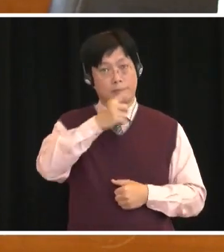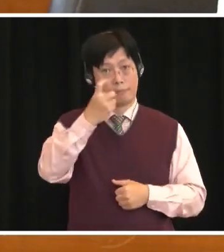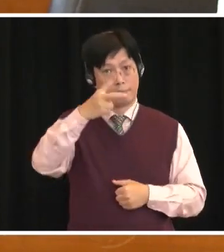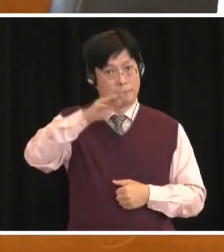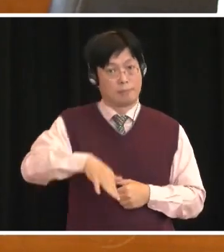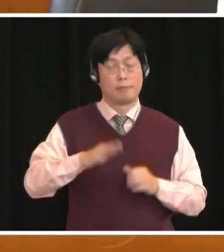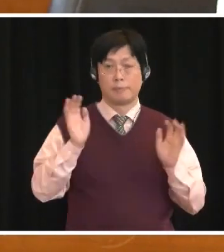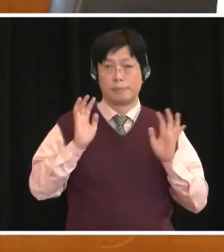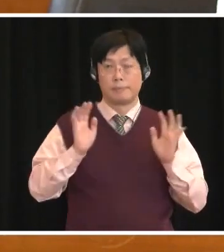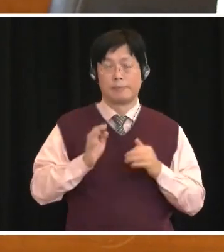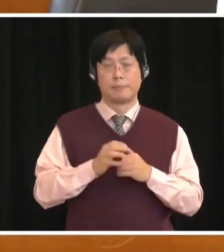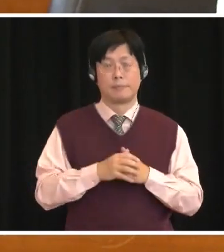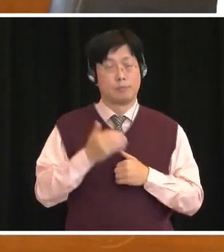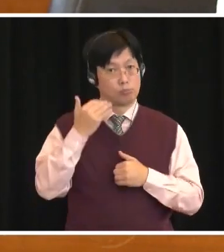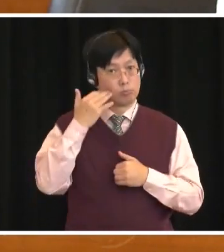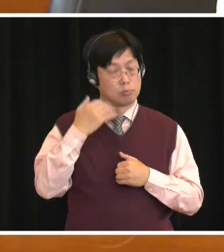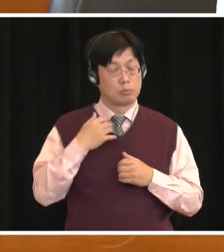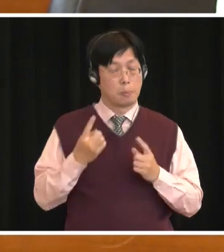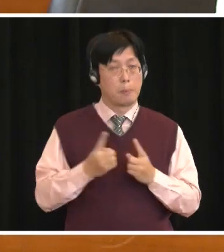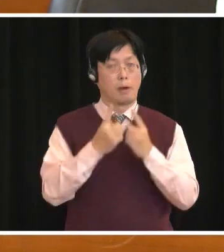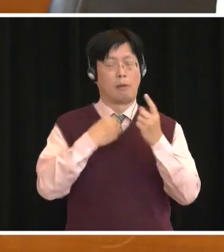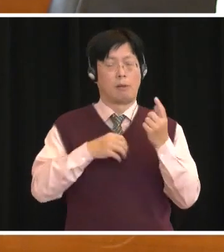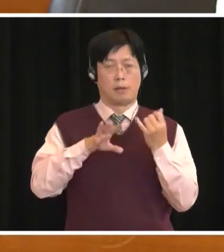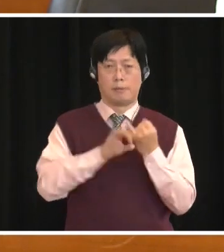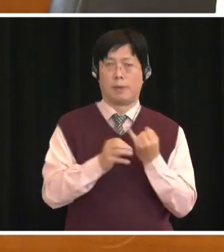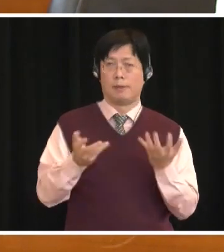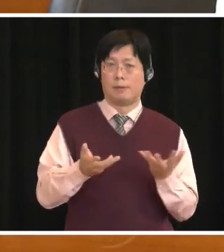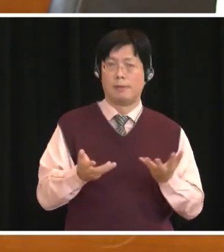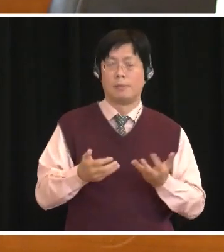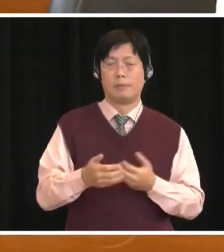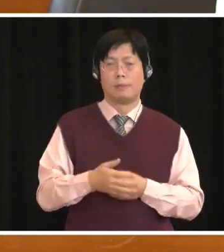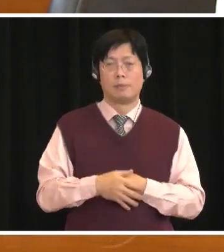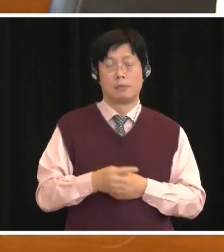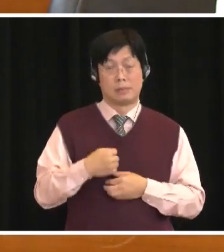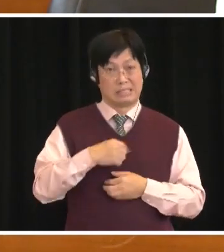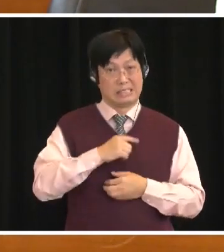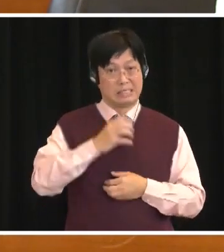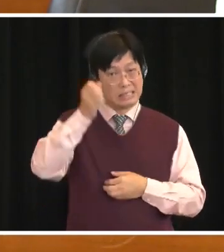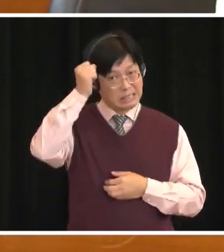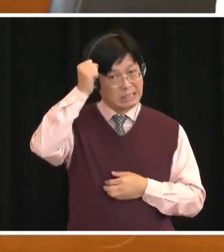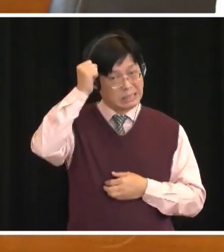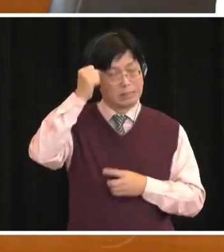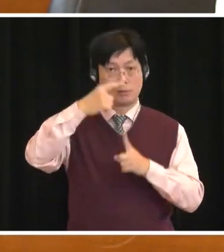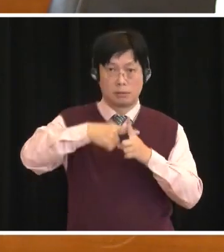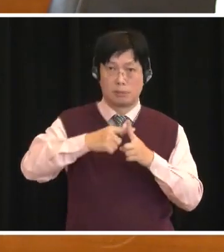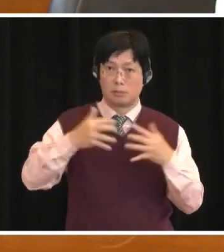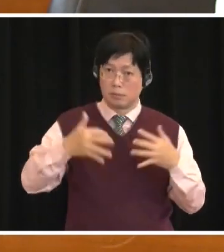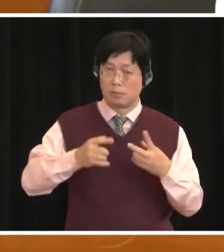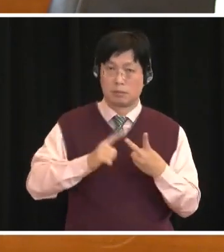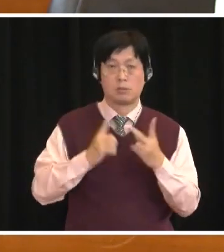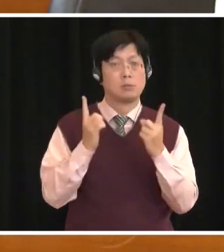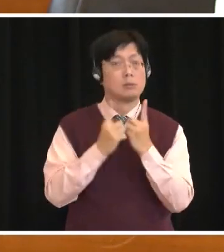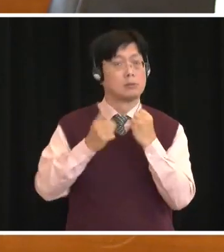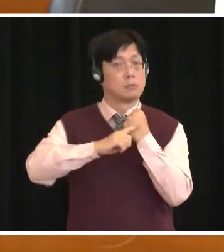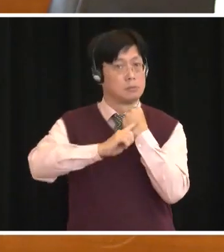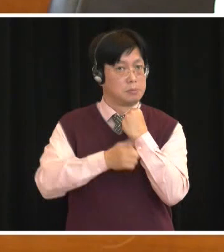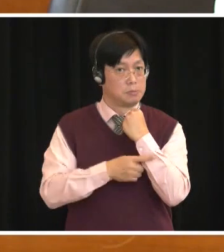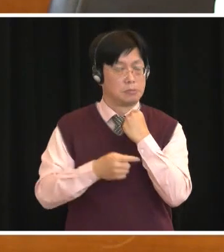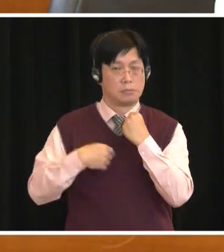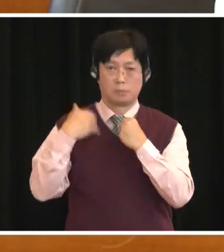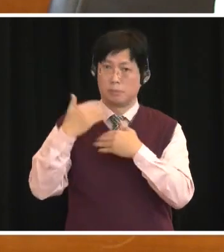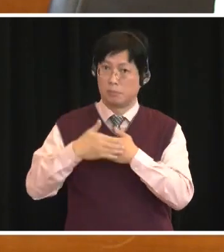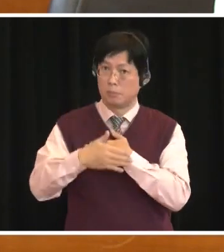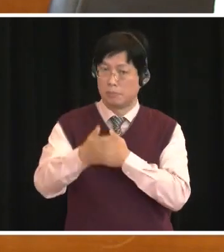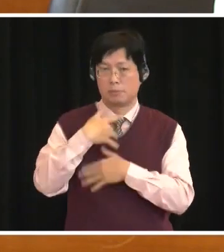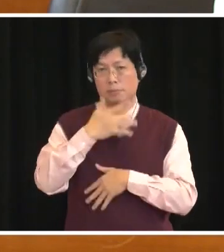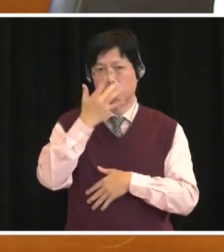harm to the child victim. For child victims under the age of 12, maybe